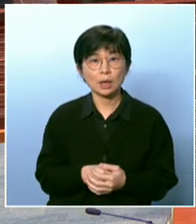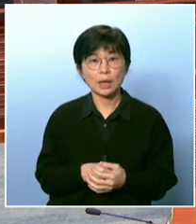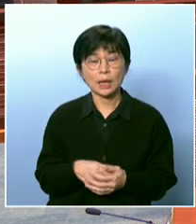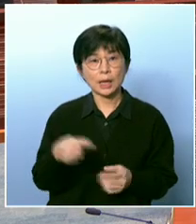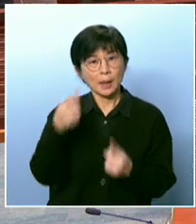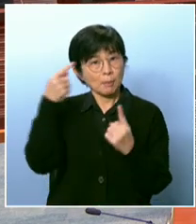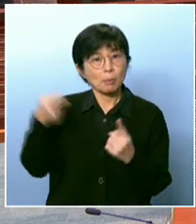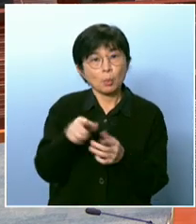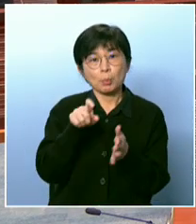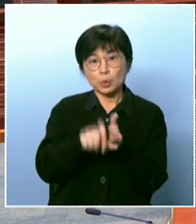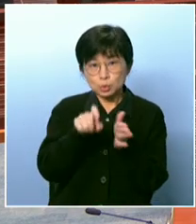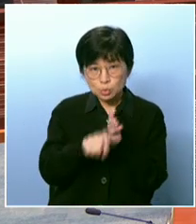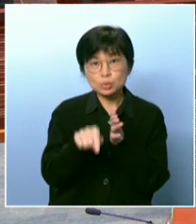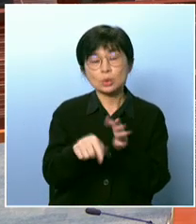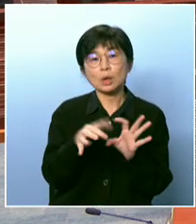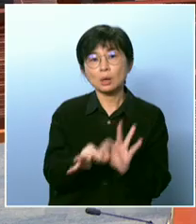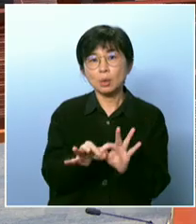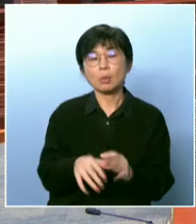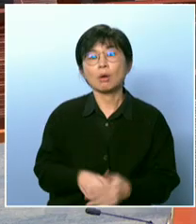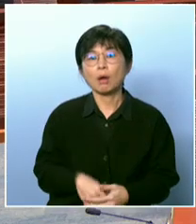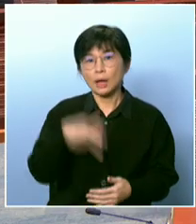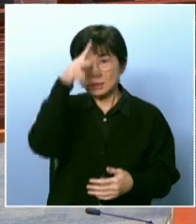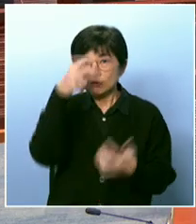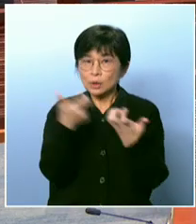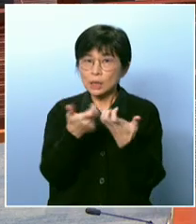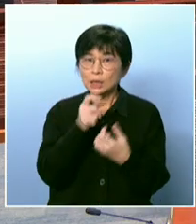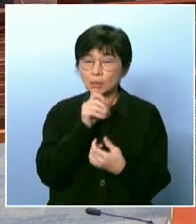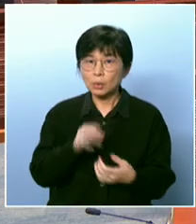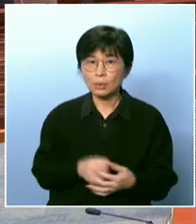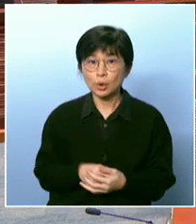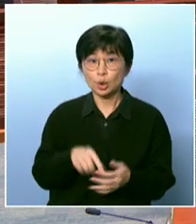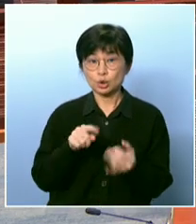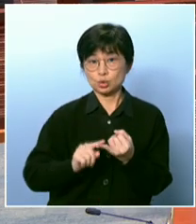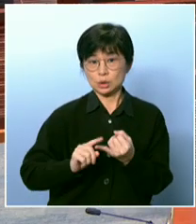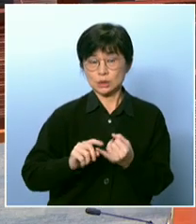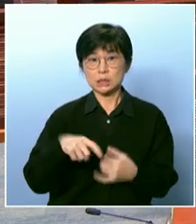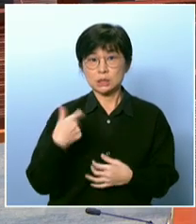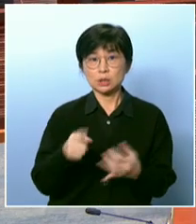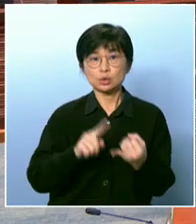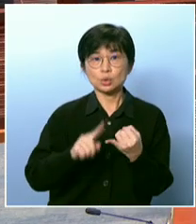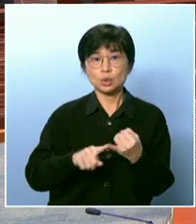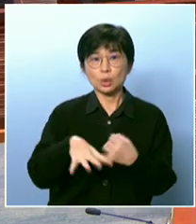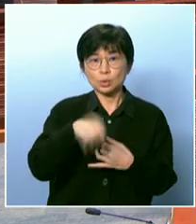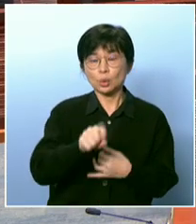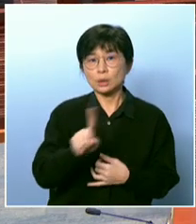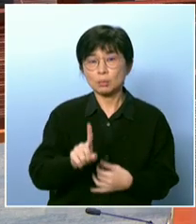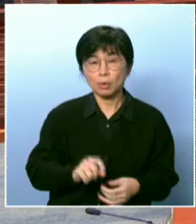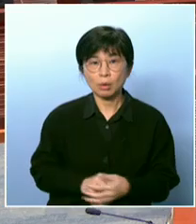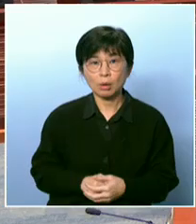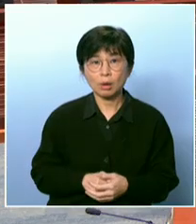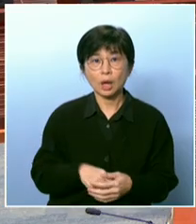mode, we'll see what to do. I hope that answers your question. Ms. Ginny Mann. Thank you, Chair. I want to